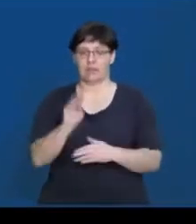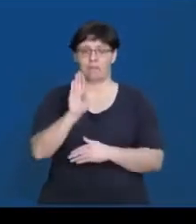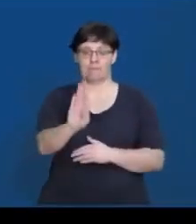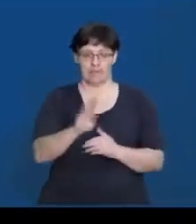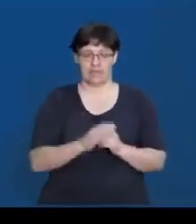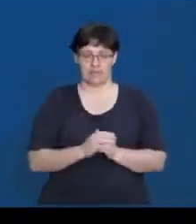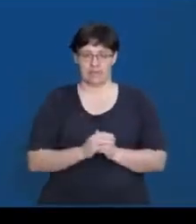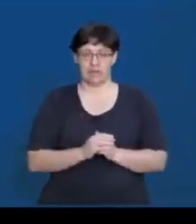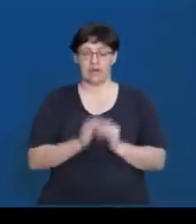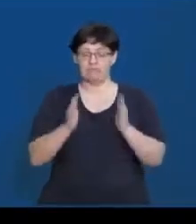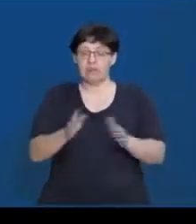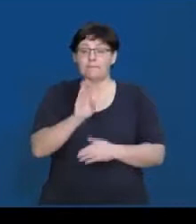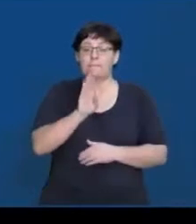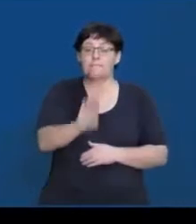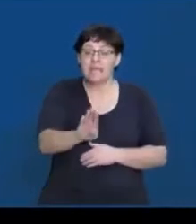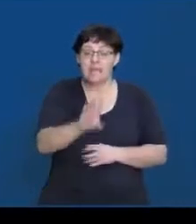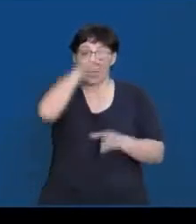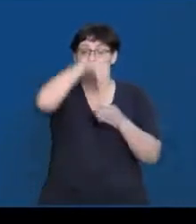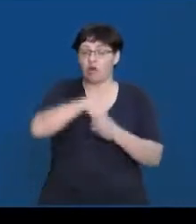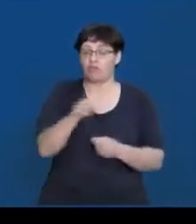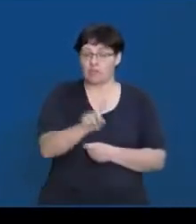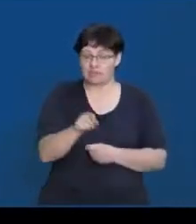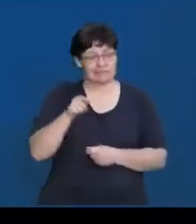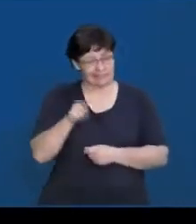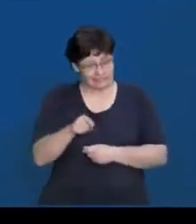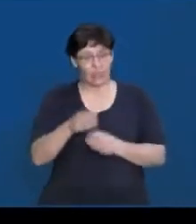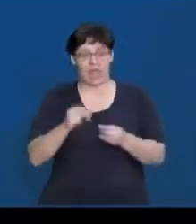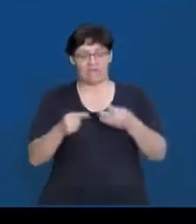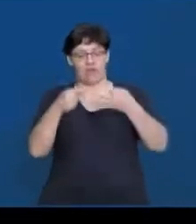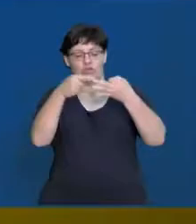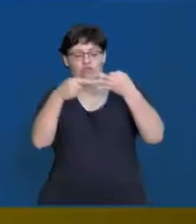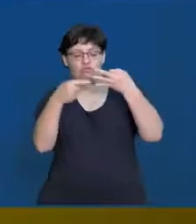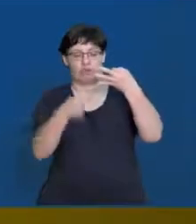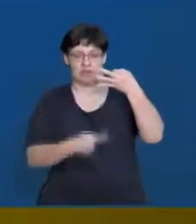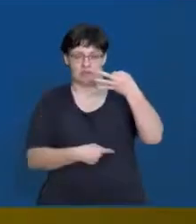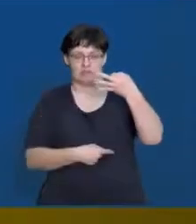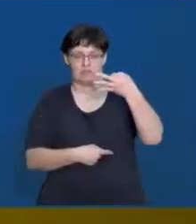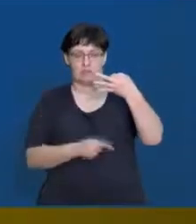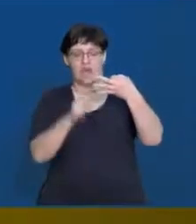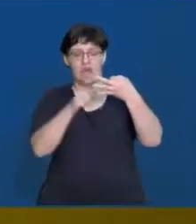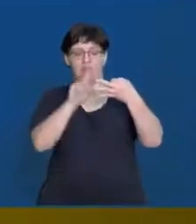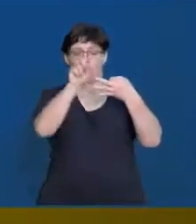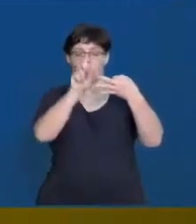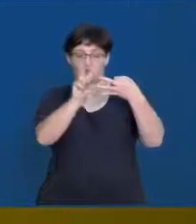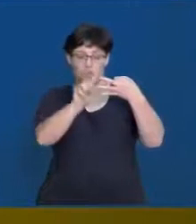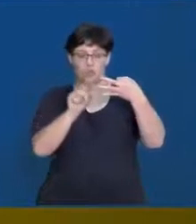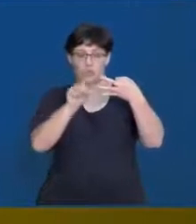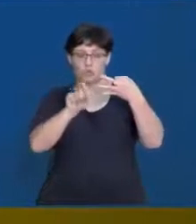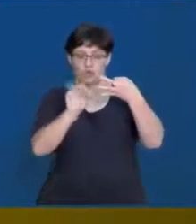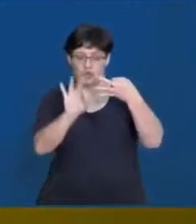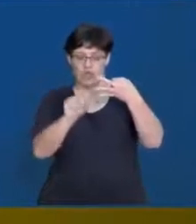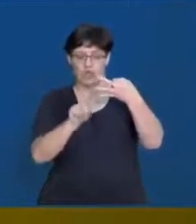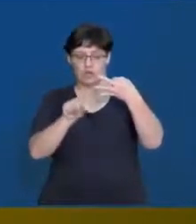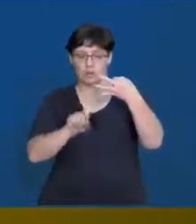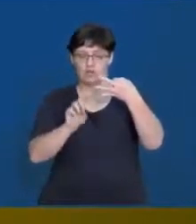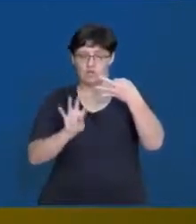to section B. Section B of the question paper. This one, we have got 3 questions. We've got our question 2, our